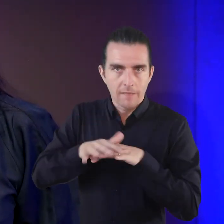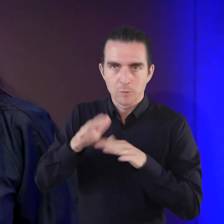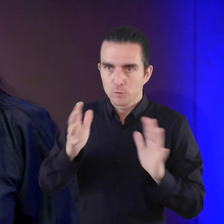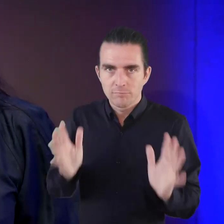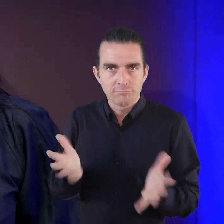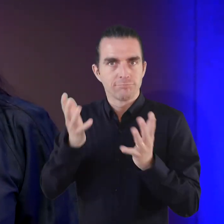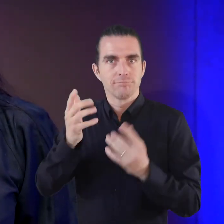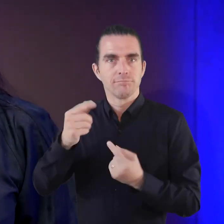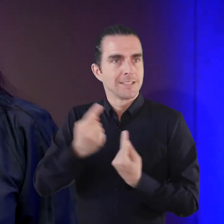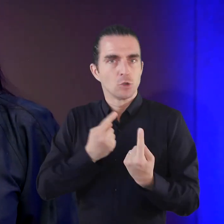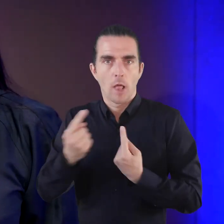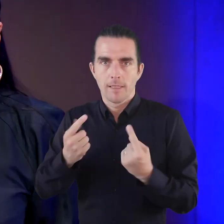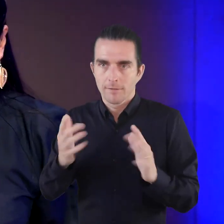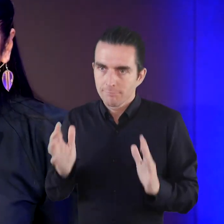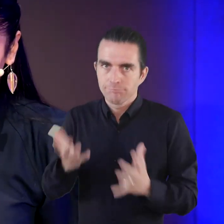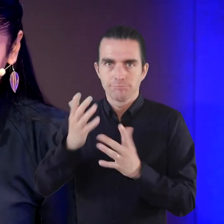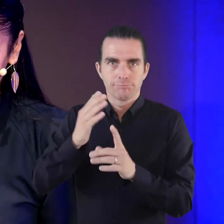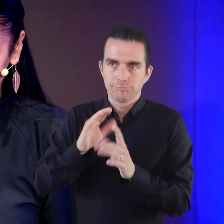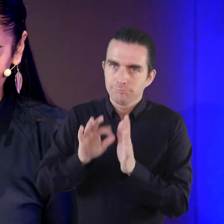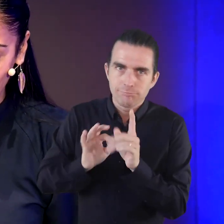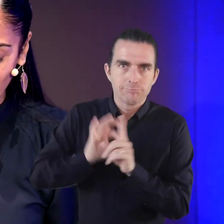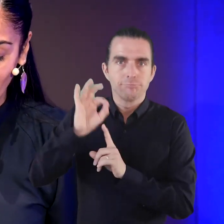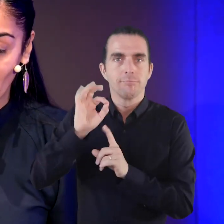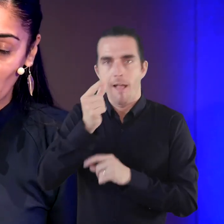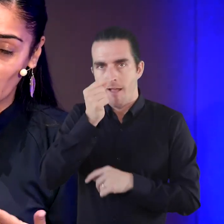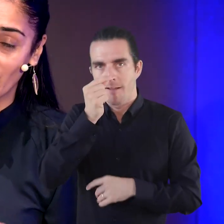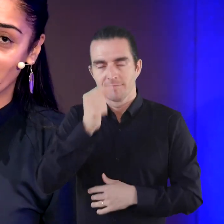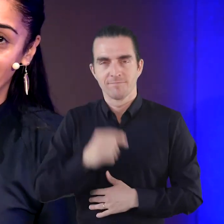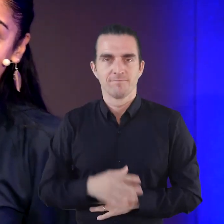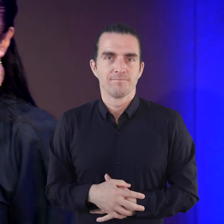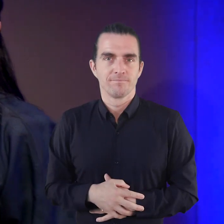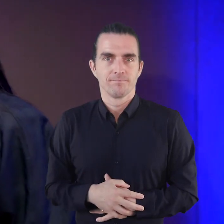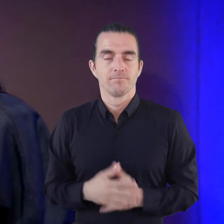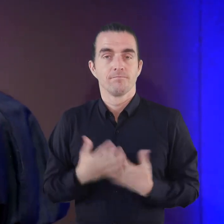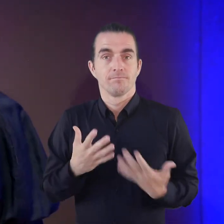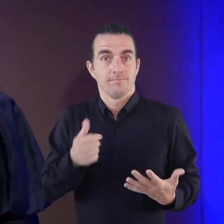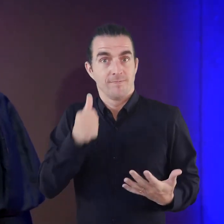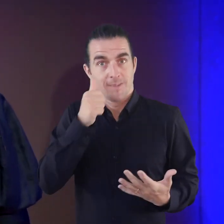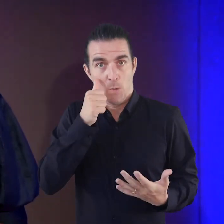other. For now, we know this.